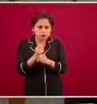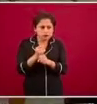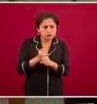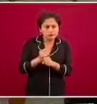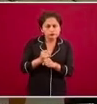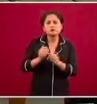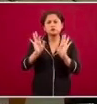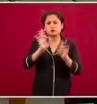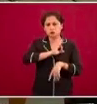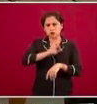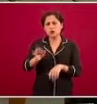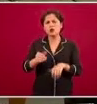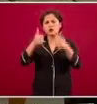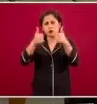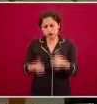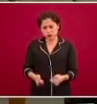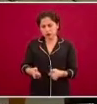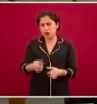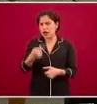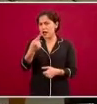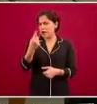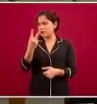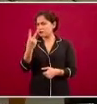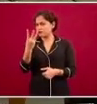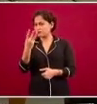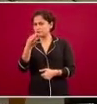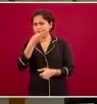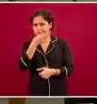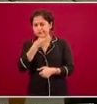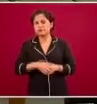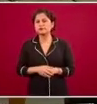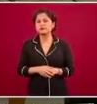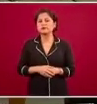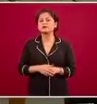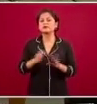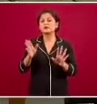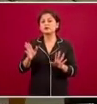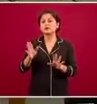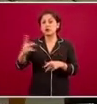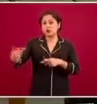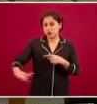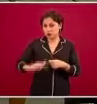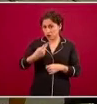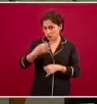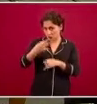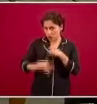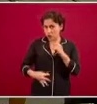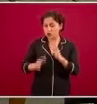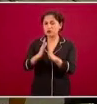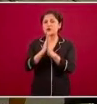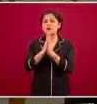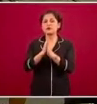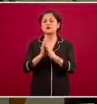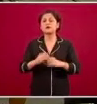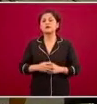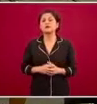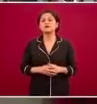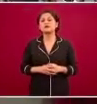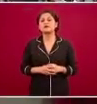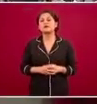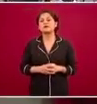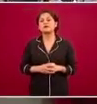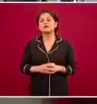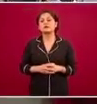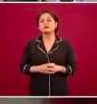it is reasonable. We can give you some extra minutes. So last on air question, and then we